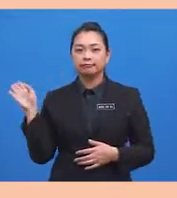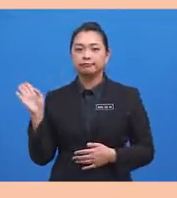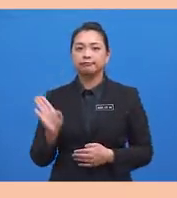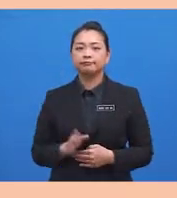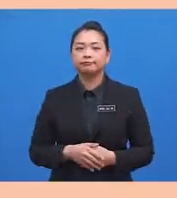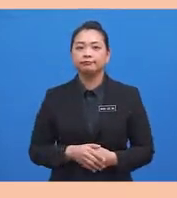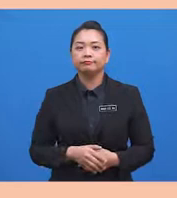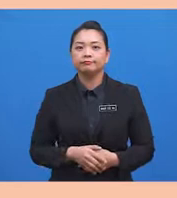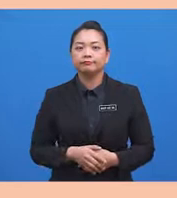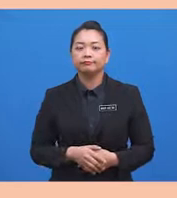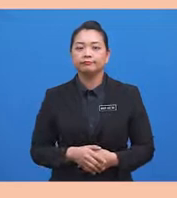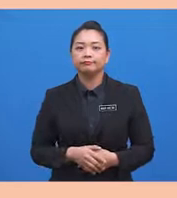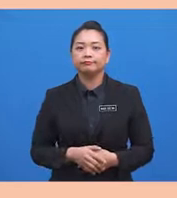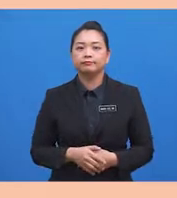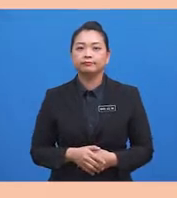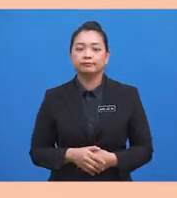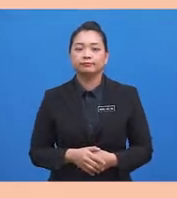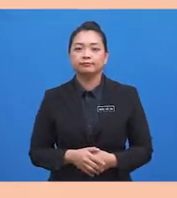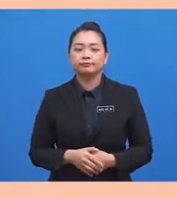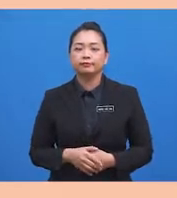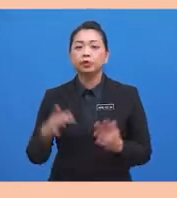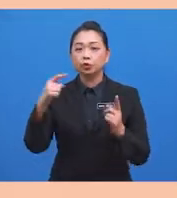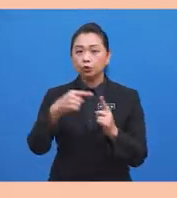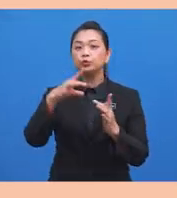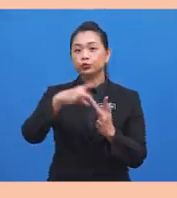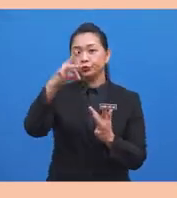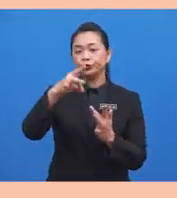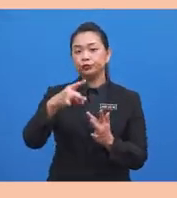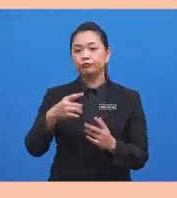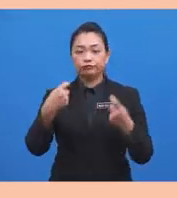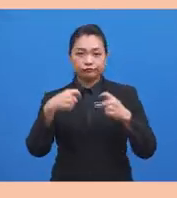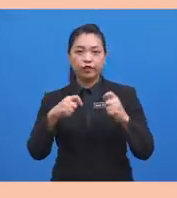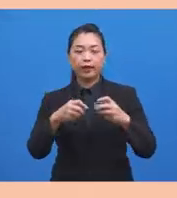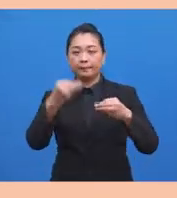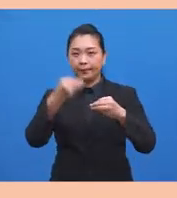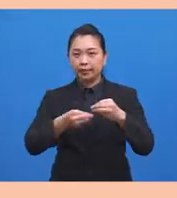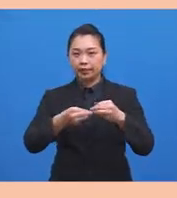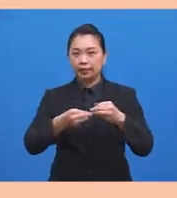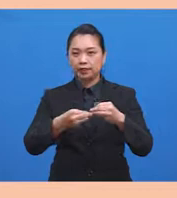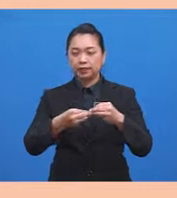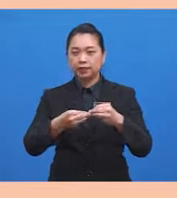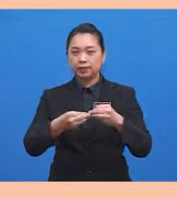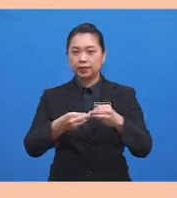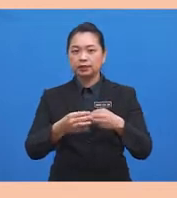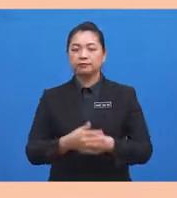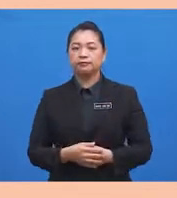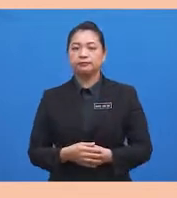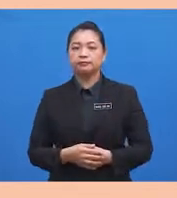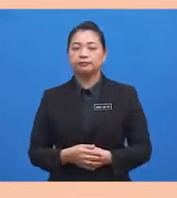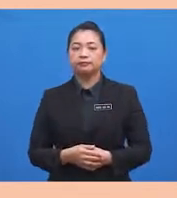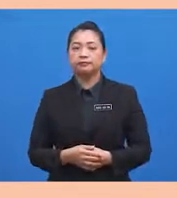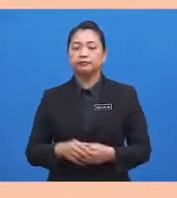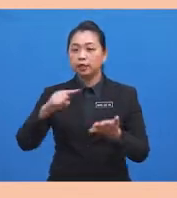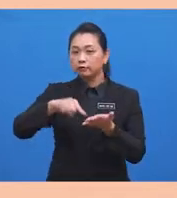B, C, D, F, and G, to choose from. Try matching. Pause. Let's